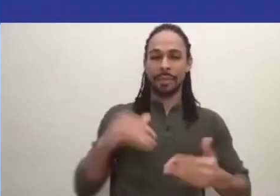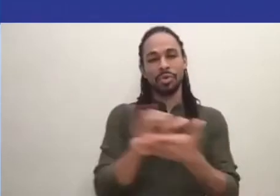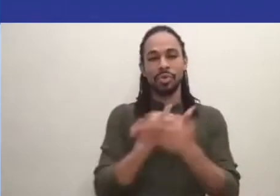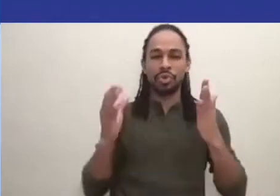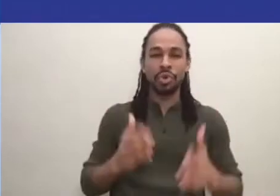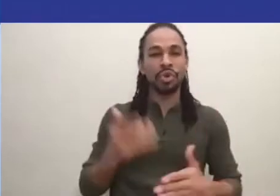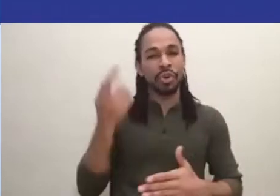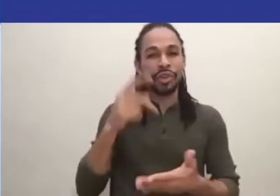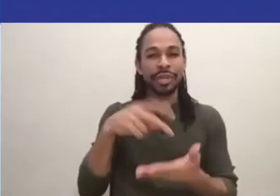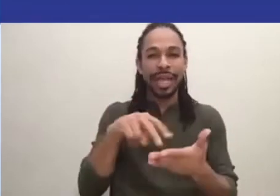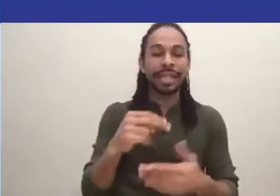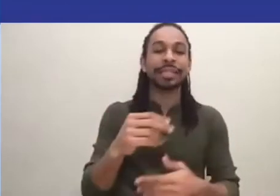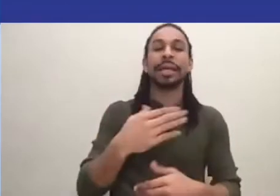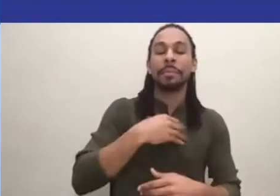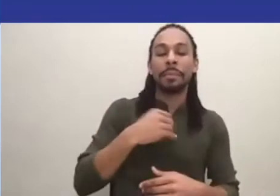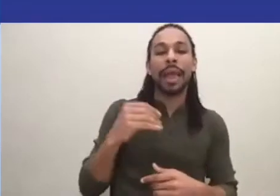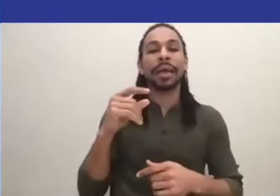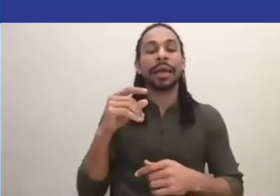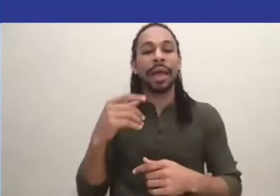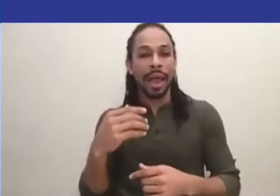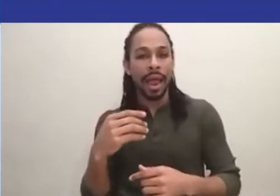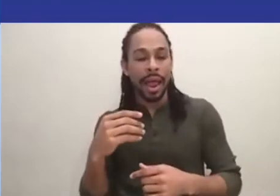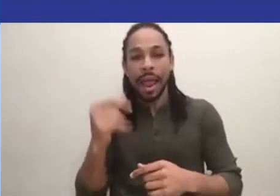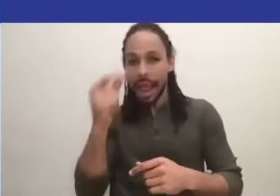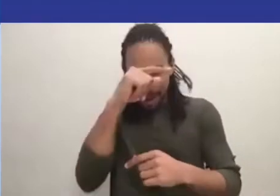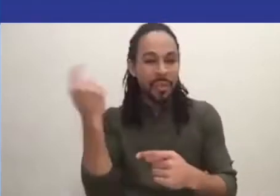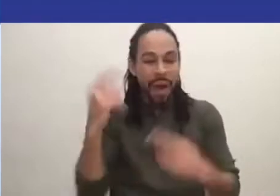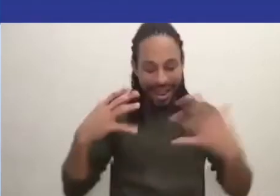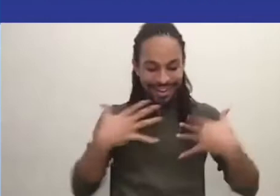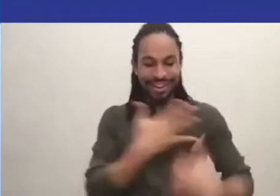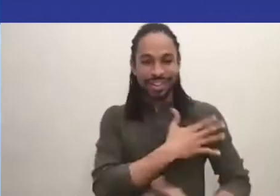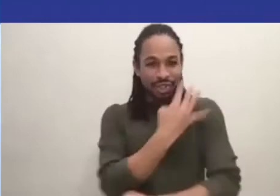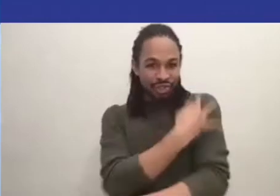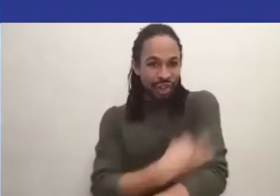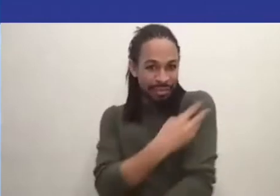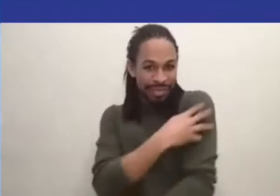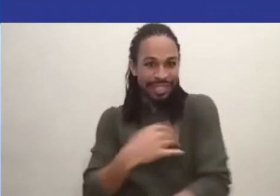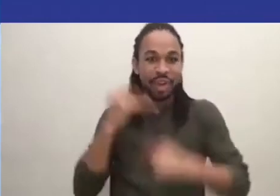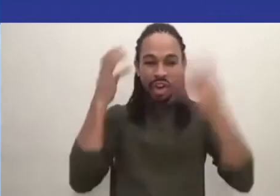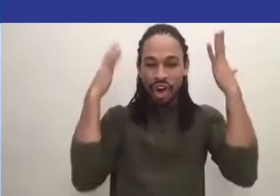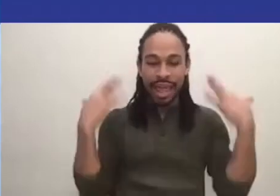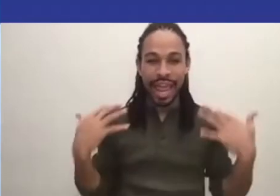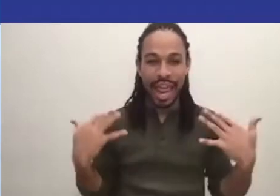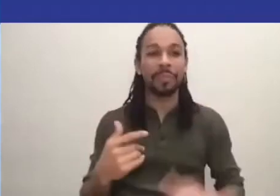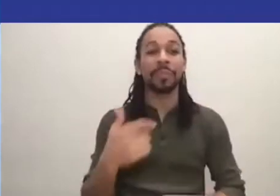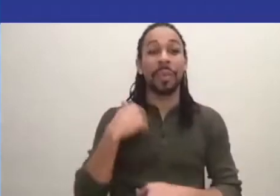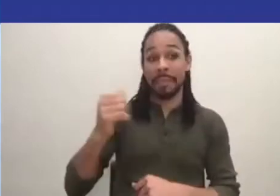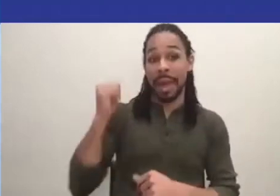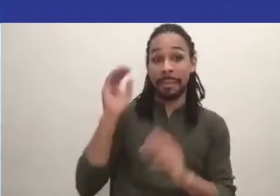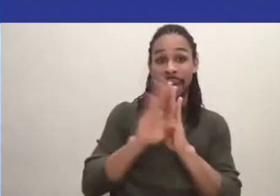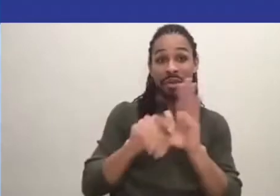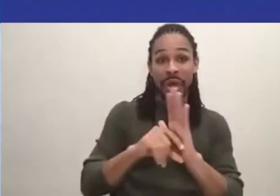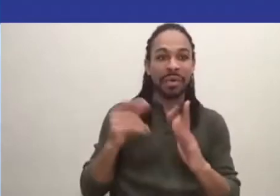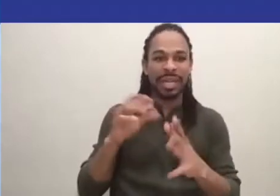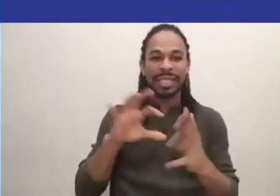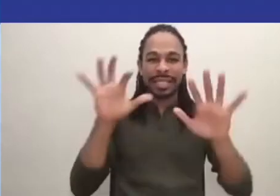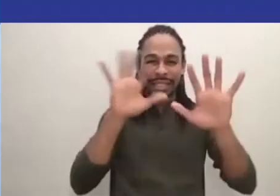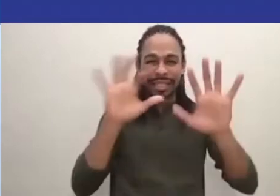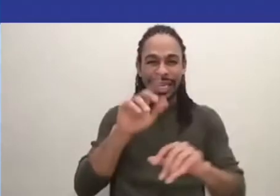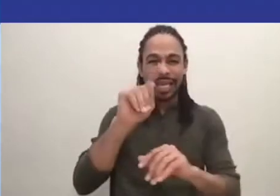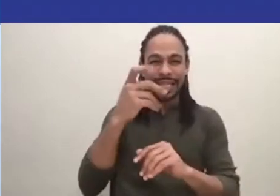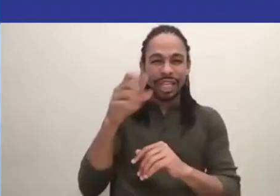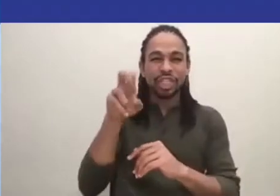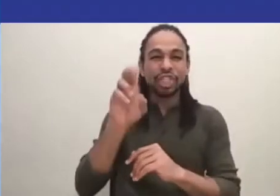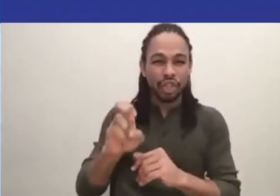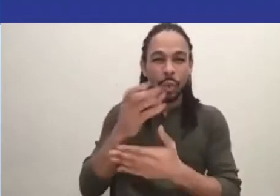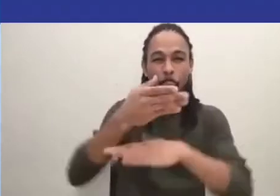accents, turquoise necklace with dark crinkly hair. My background is textured wood. I have been living in the Muncie Lenape